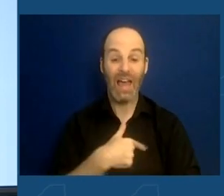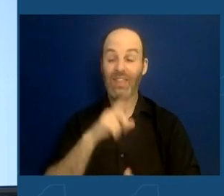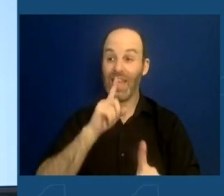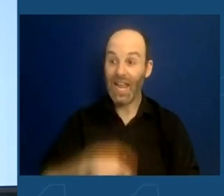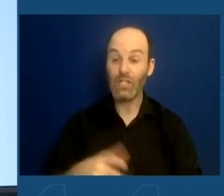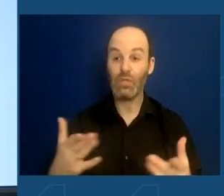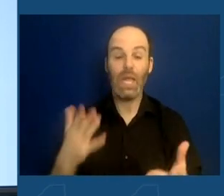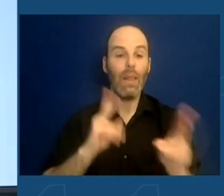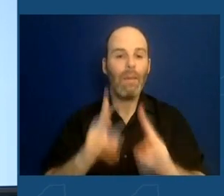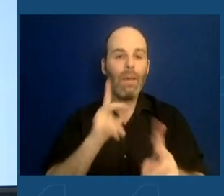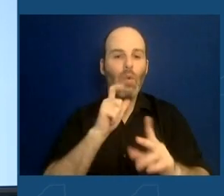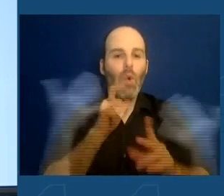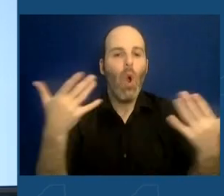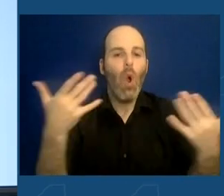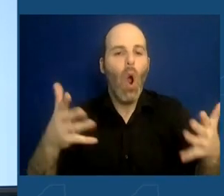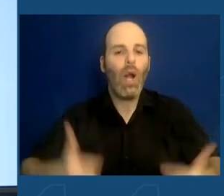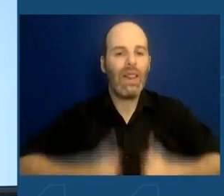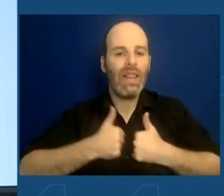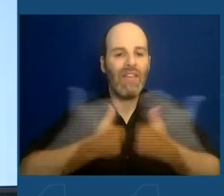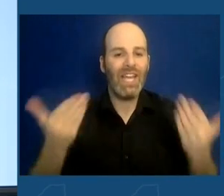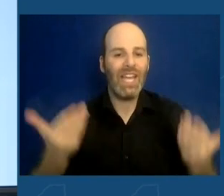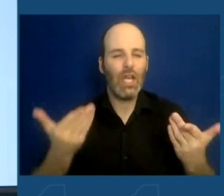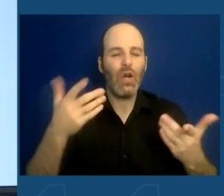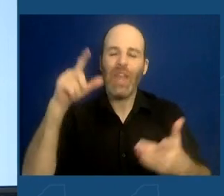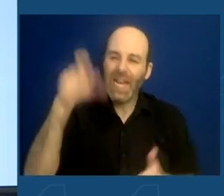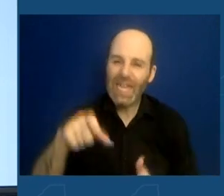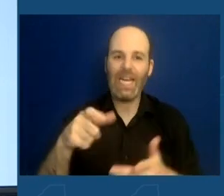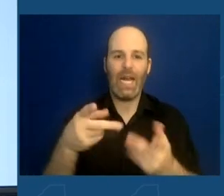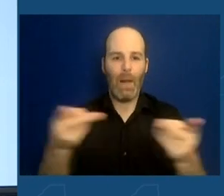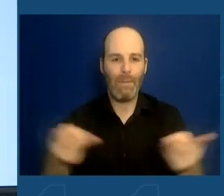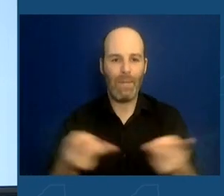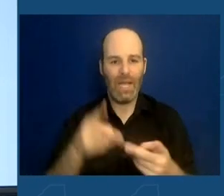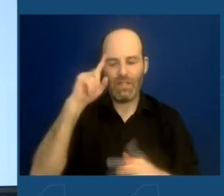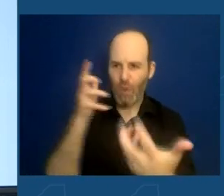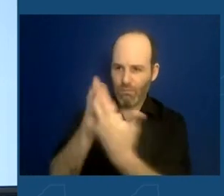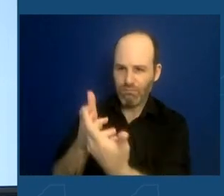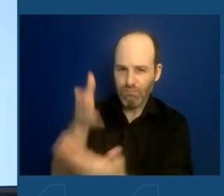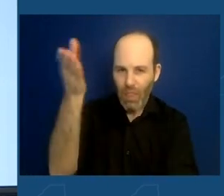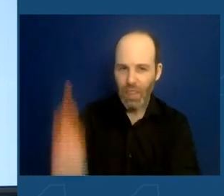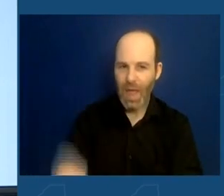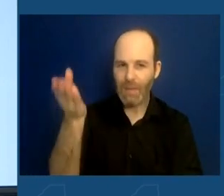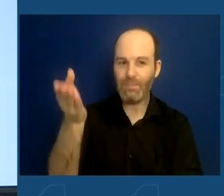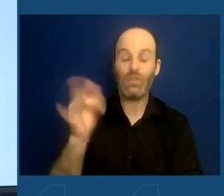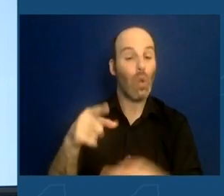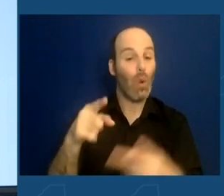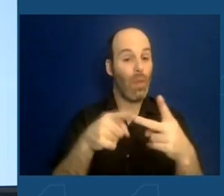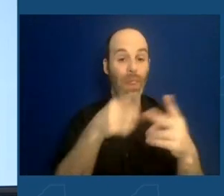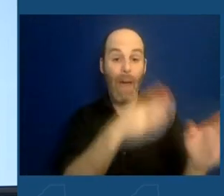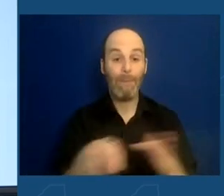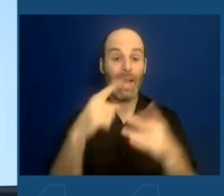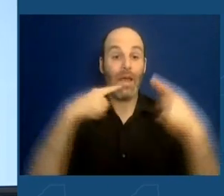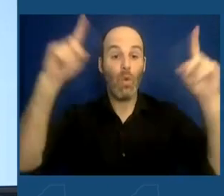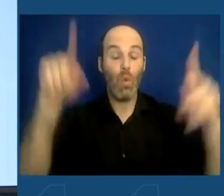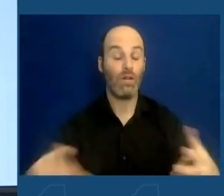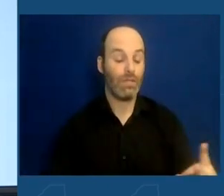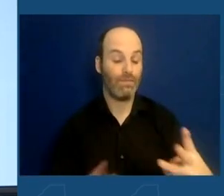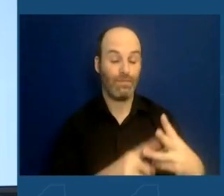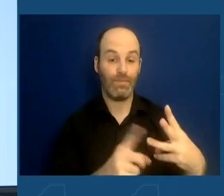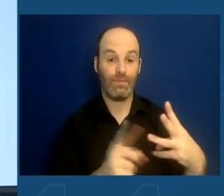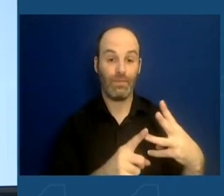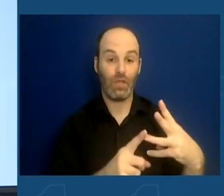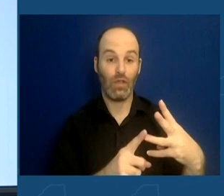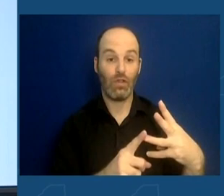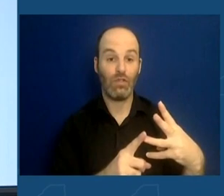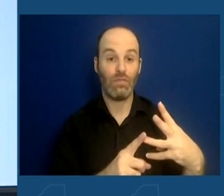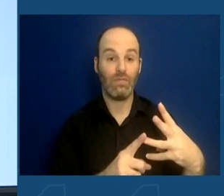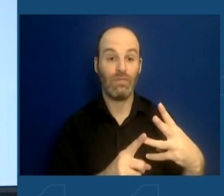here to begin with that just needed the place for them. So that plan worked. The third part of our plan was to